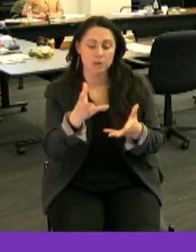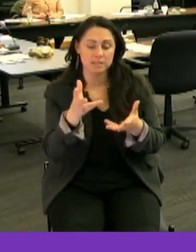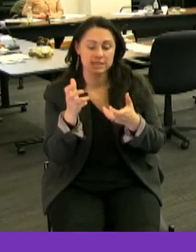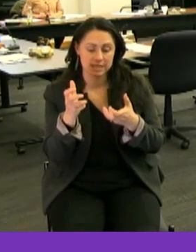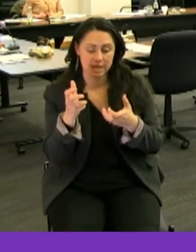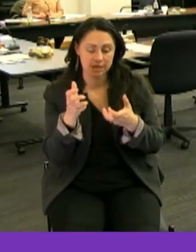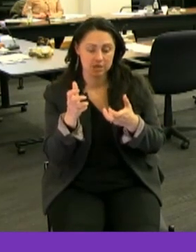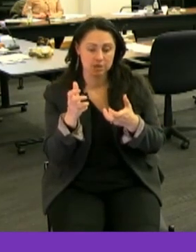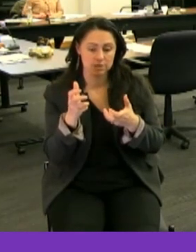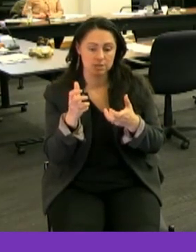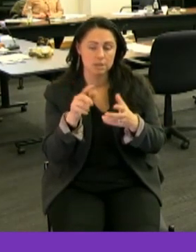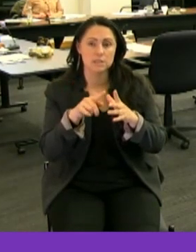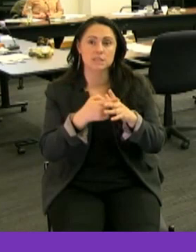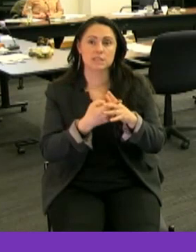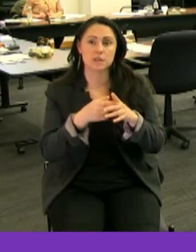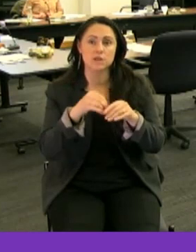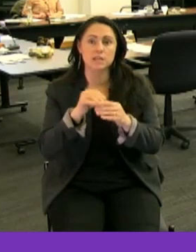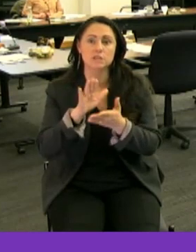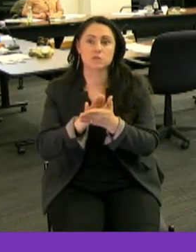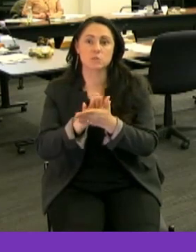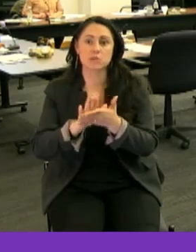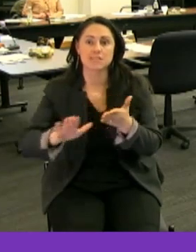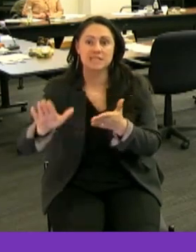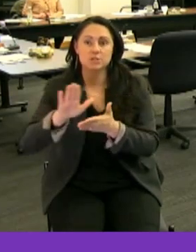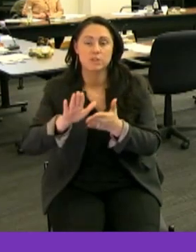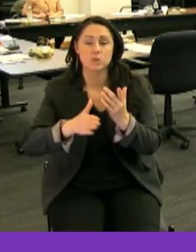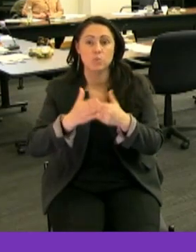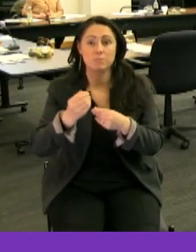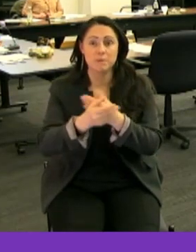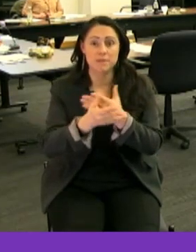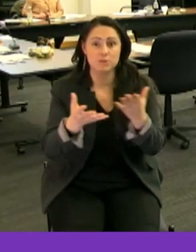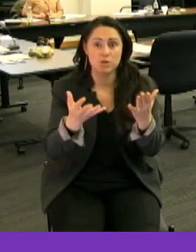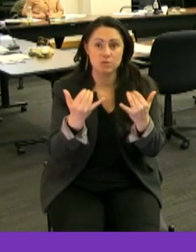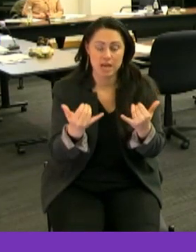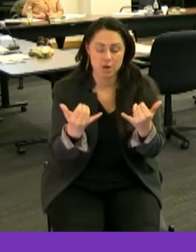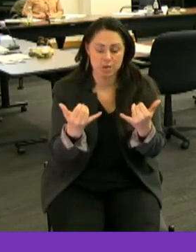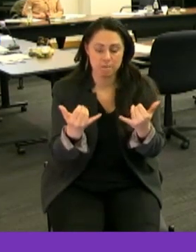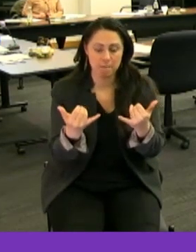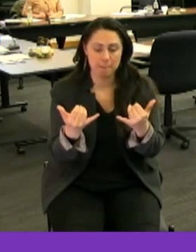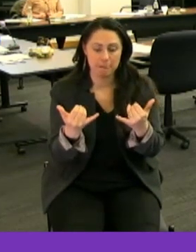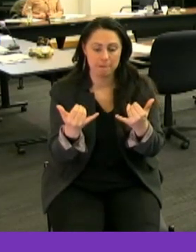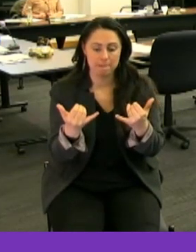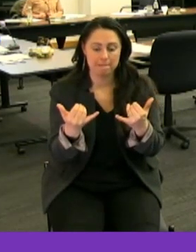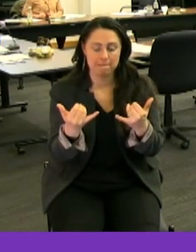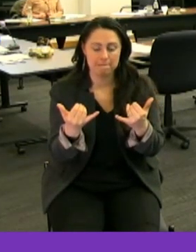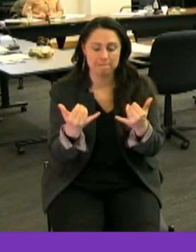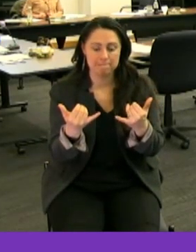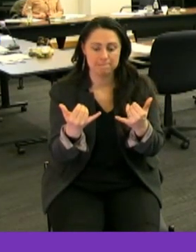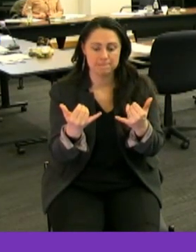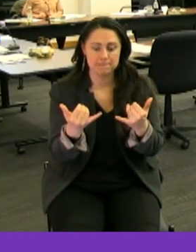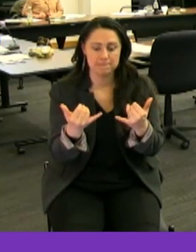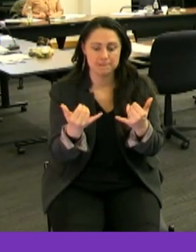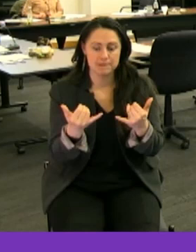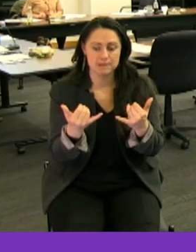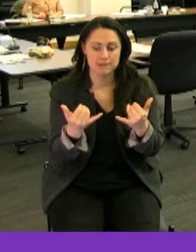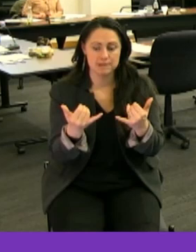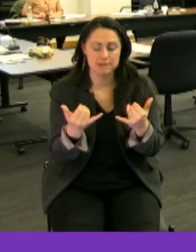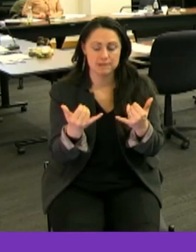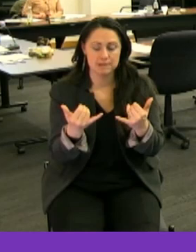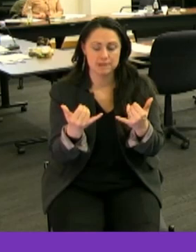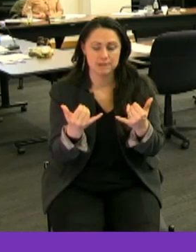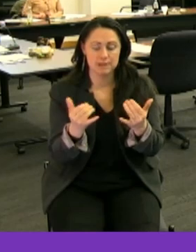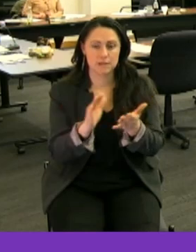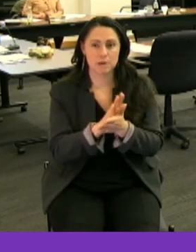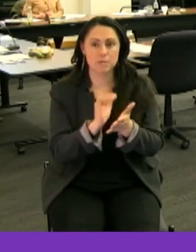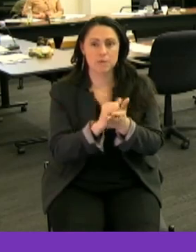desire was to start in school districts. And so what is being passed around now? Oh, thank you. Yeah. What's being passed